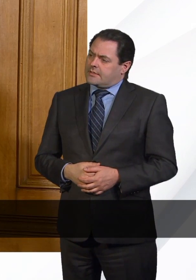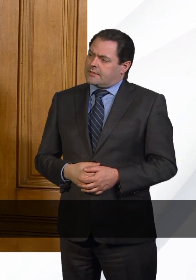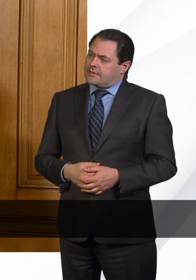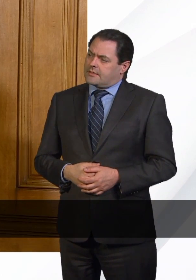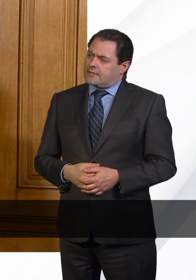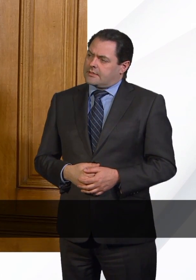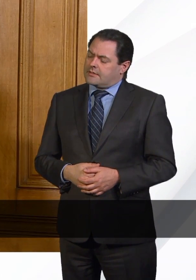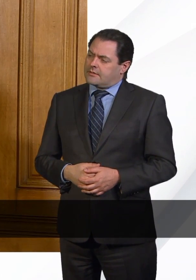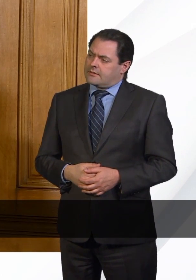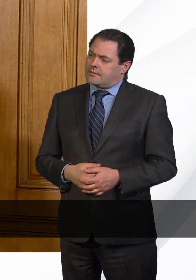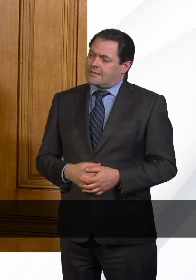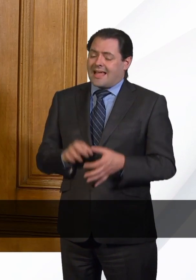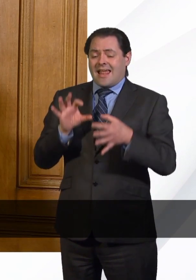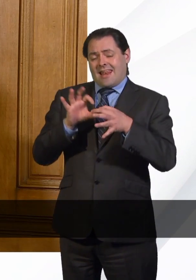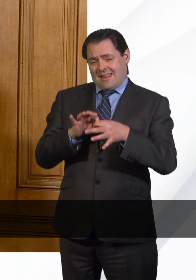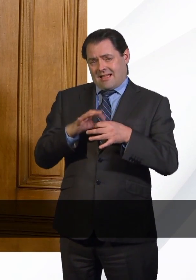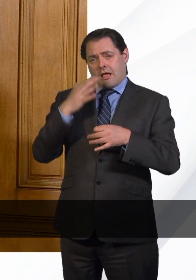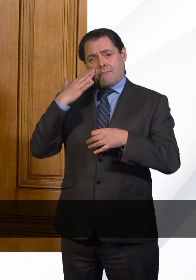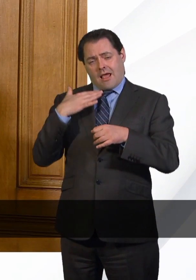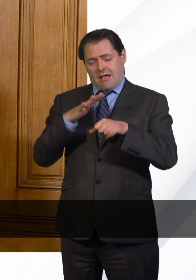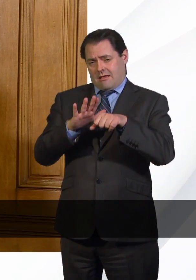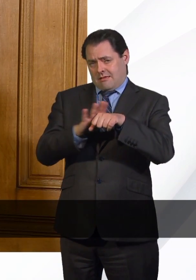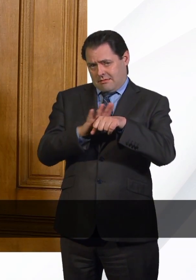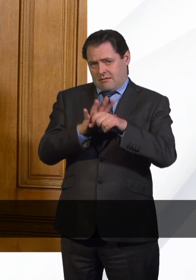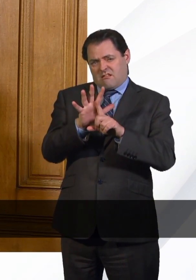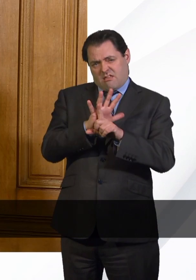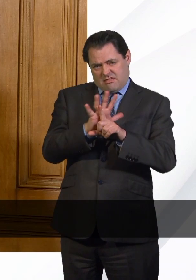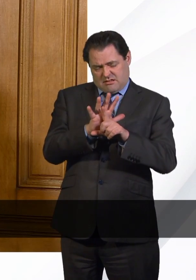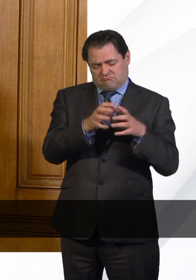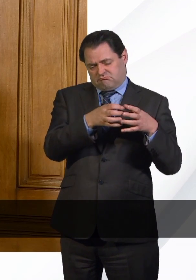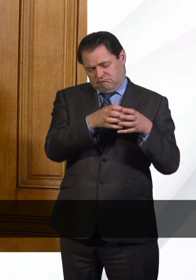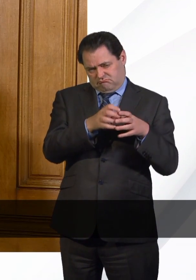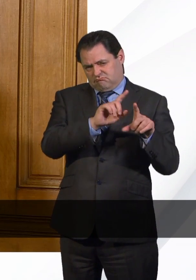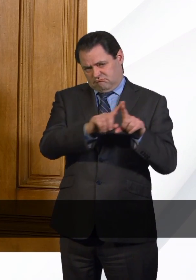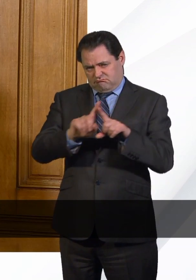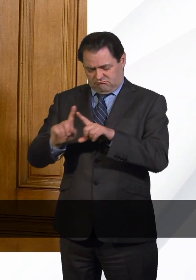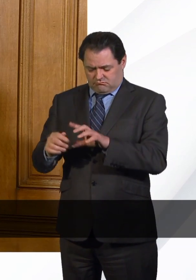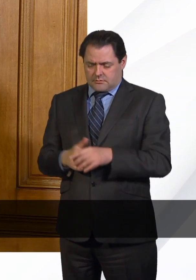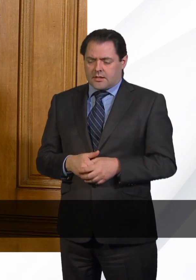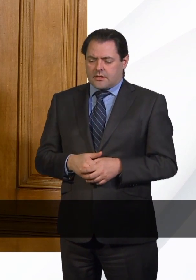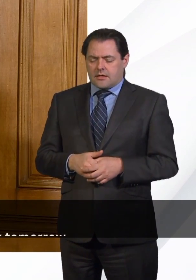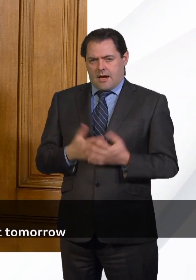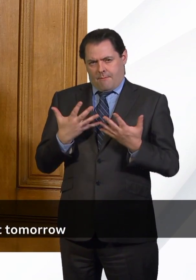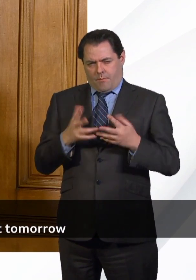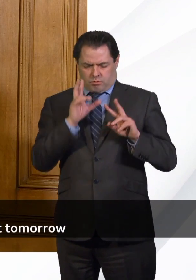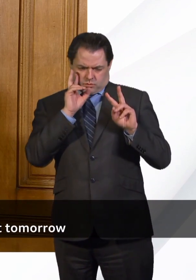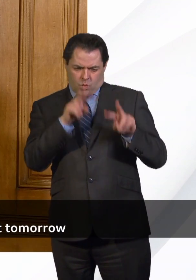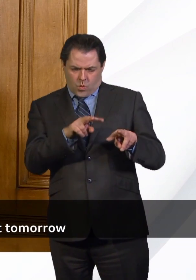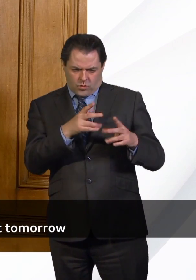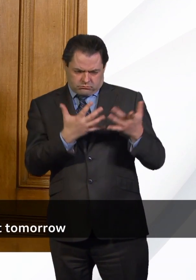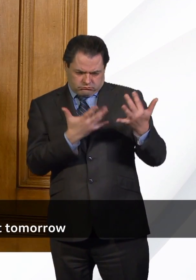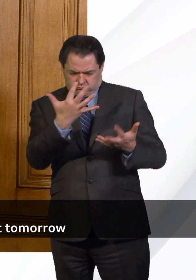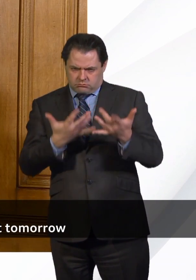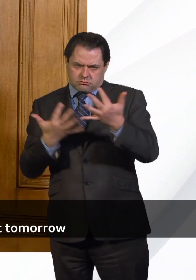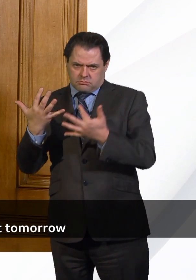so far on black and minority ethnic groups, I want to say to you that we are taking it incredibly